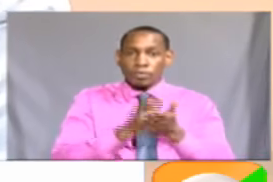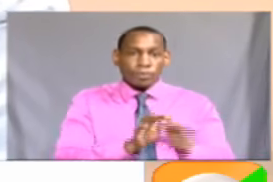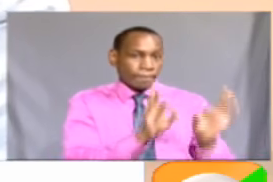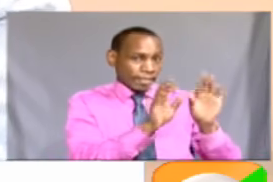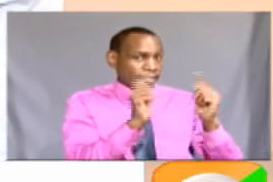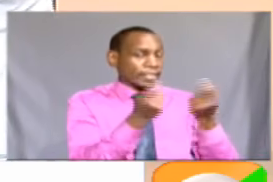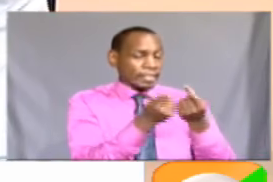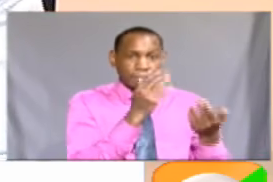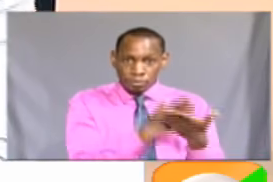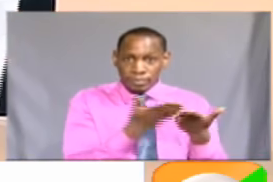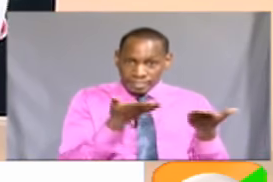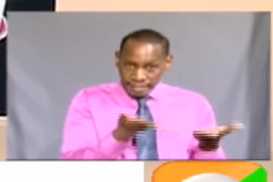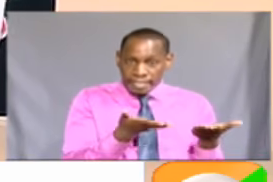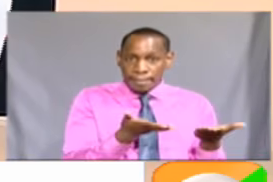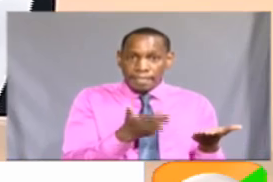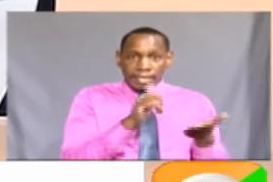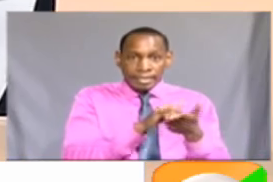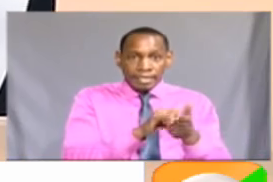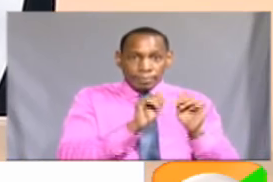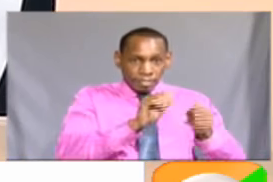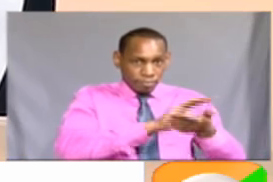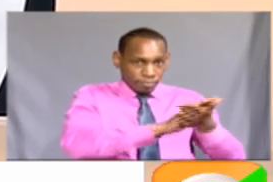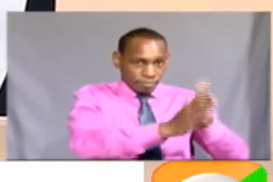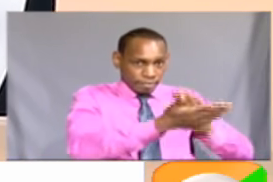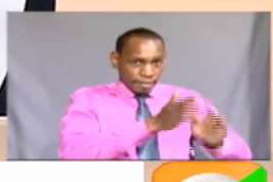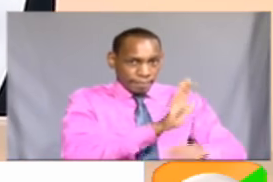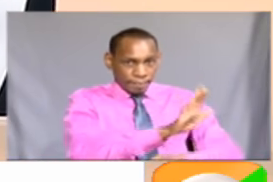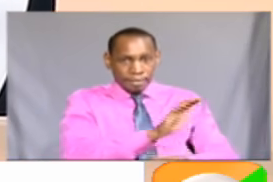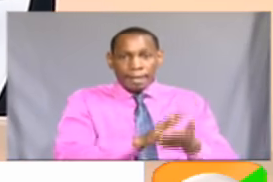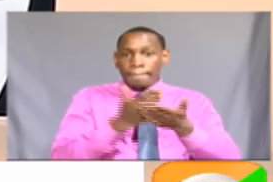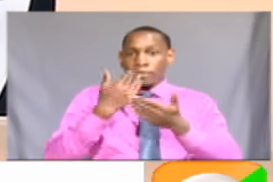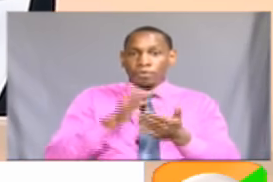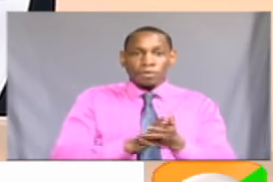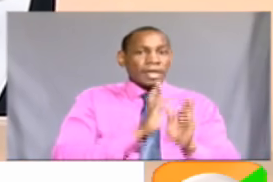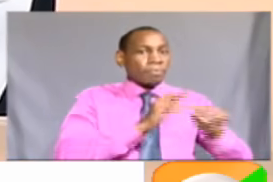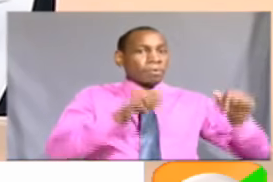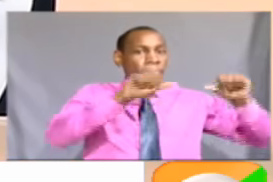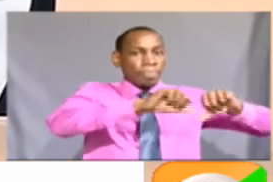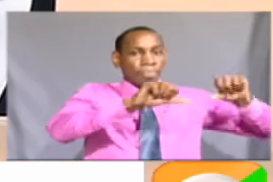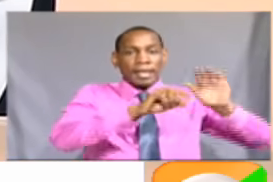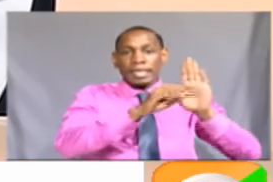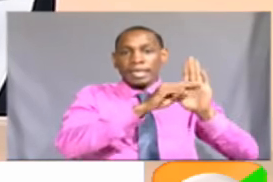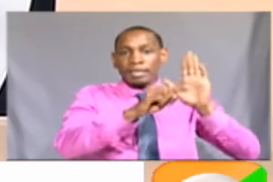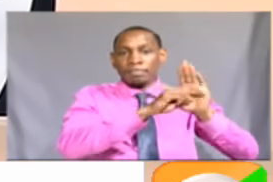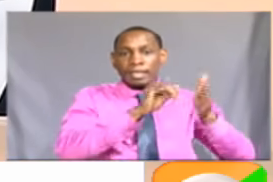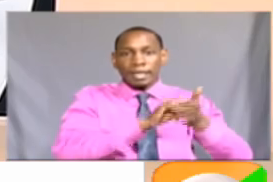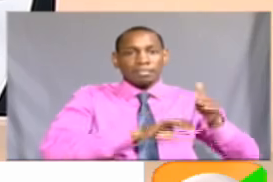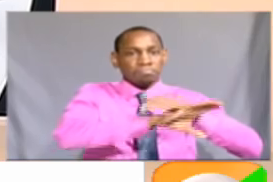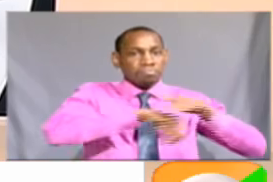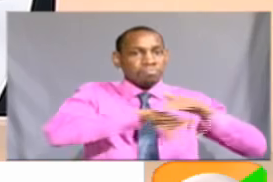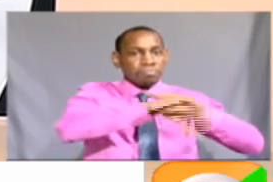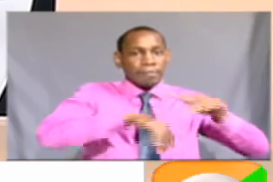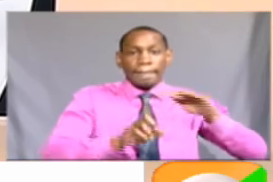fantastic team there right now, to acquit itself of a very, very bad image, an image of a thieving